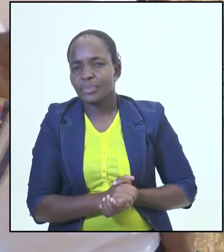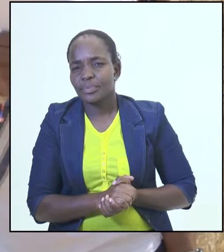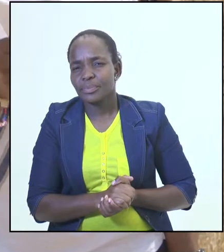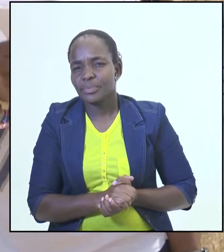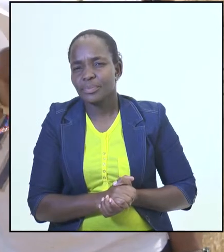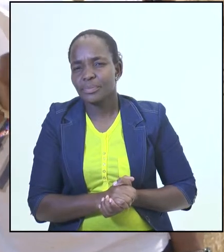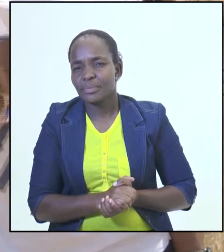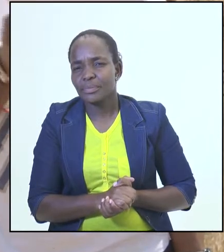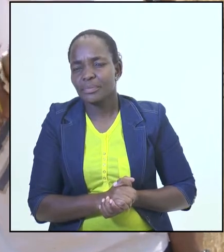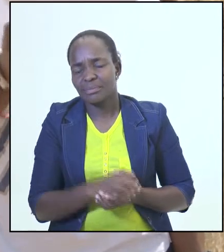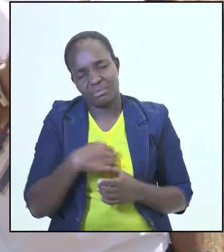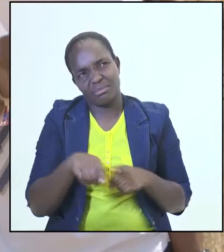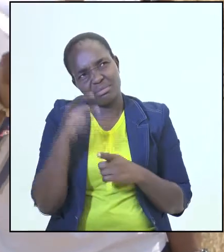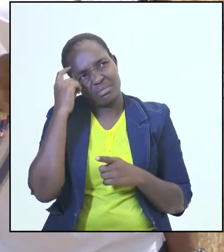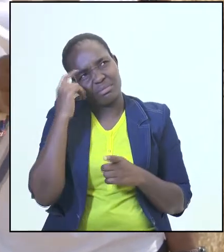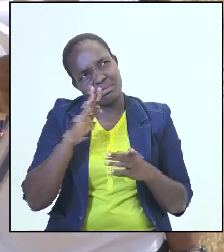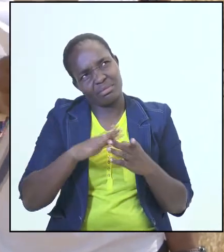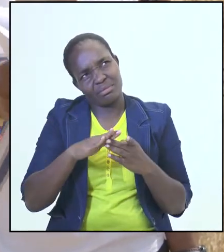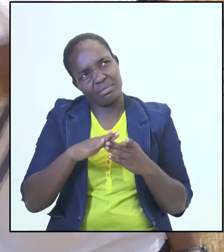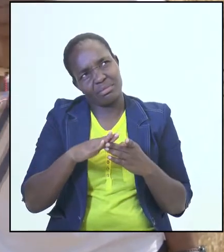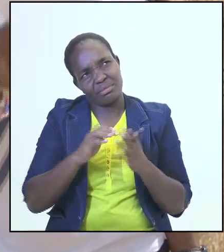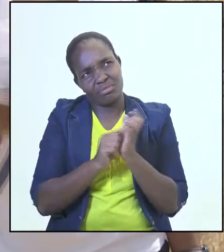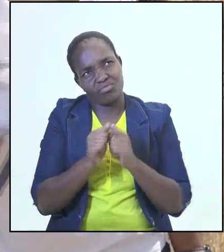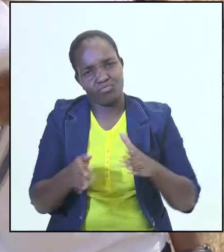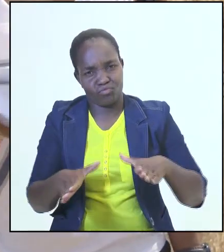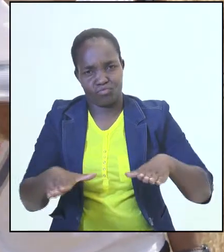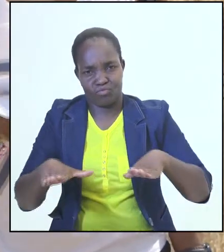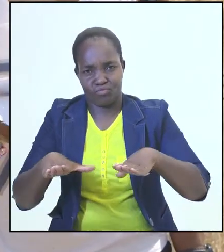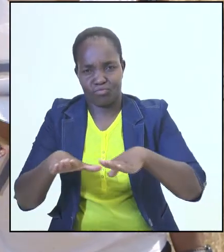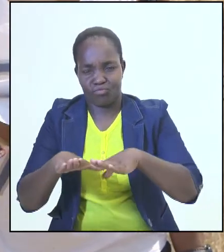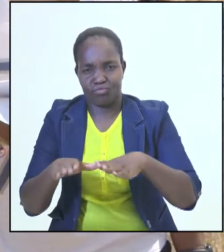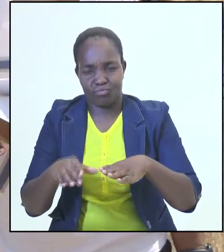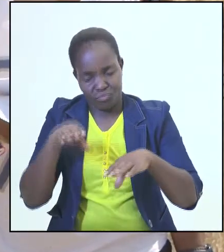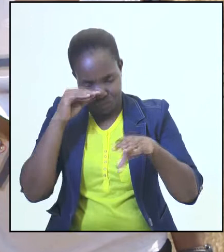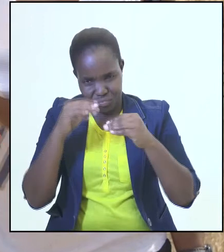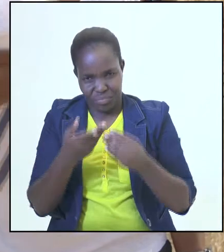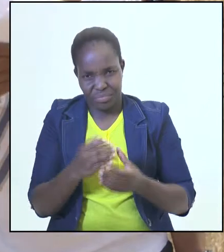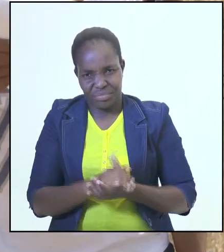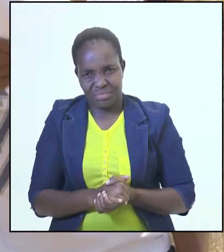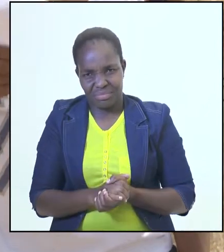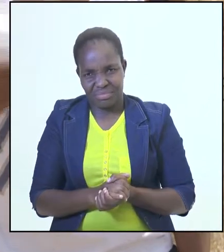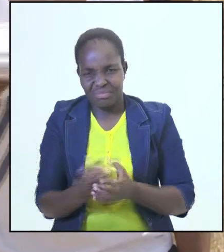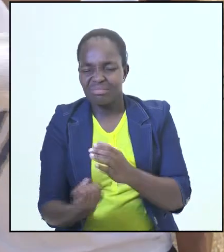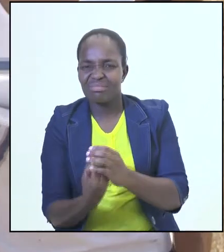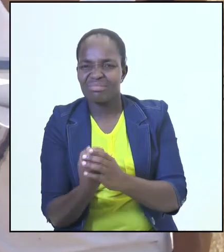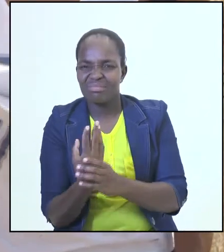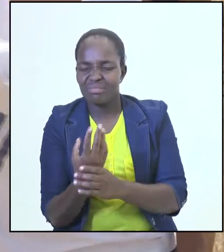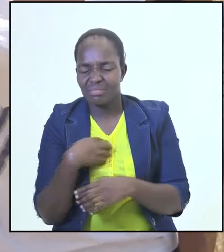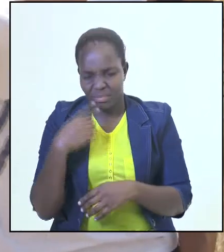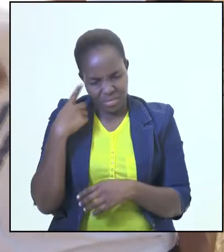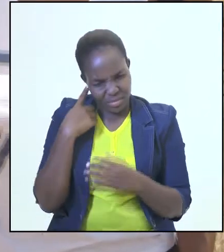It leads me to think about agricultural land. This is where crops are planted, right? But I think I've heard somewhere